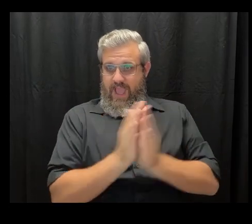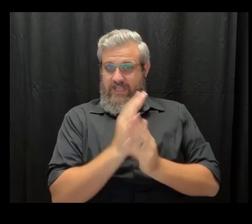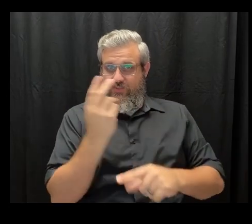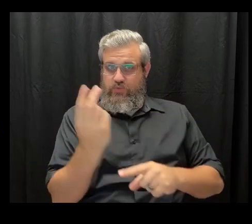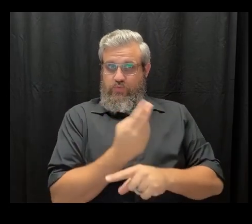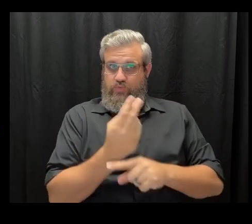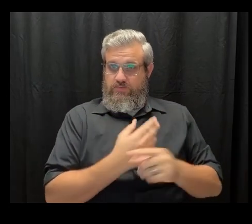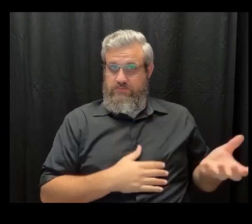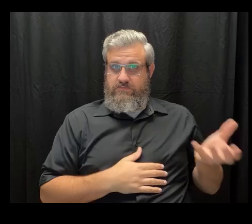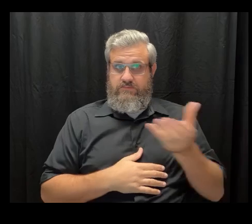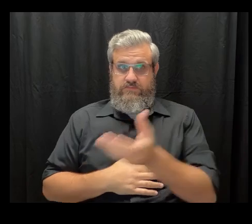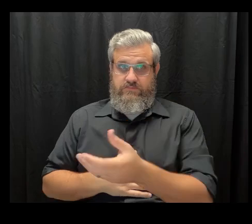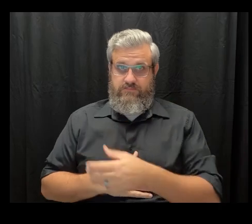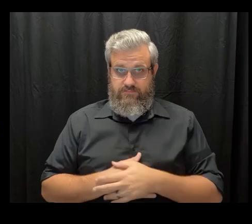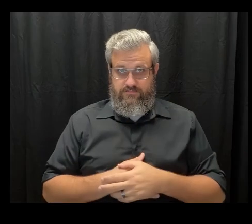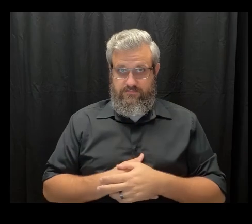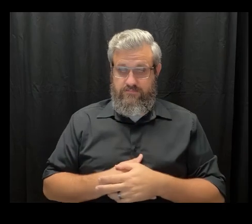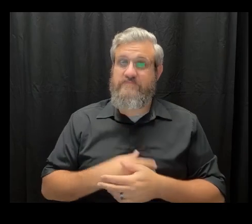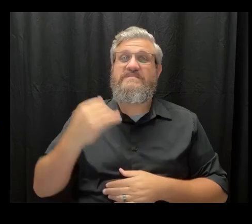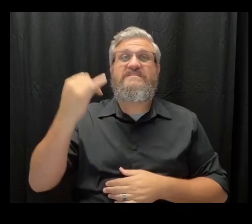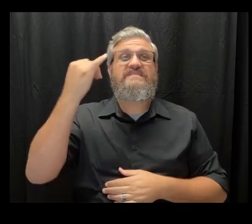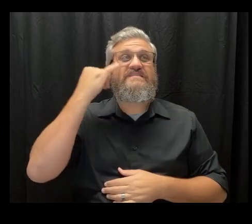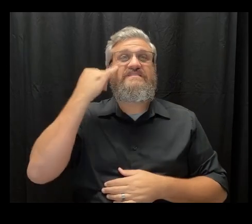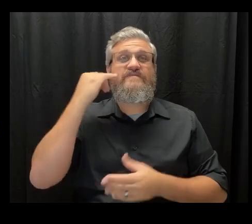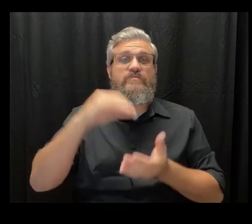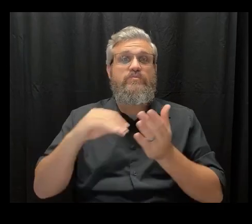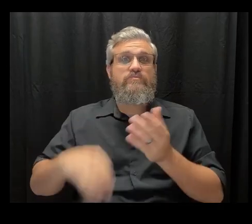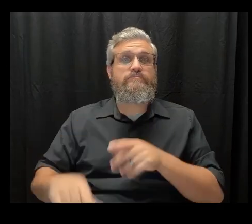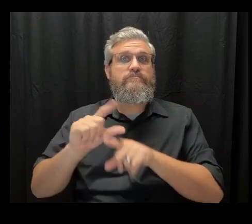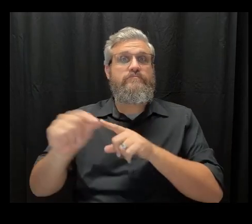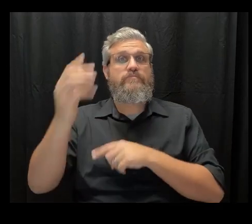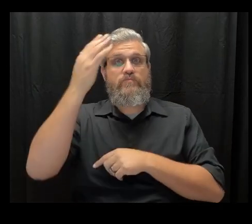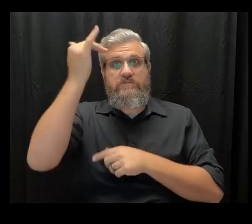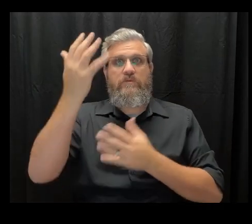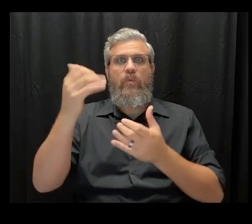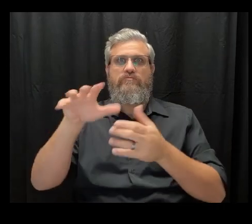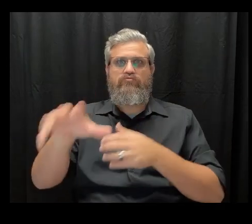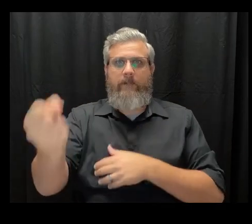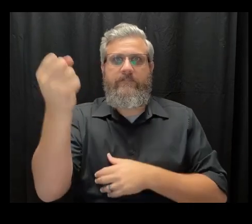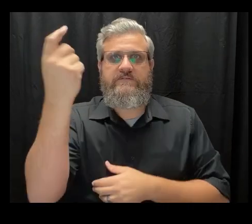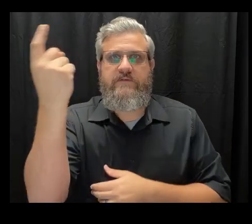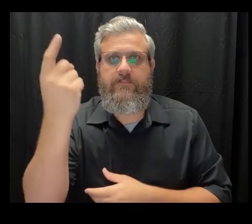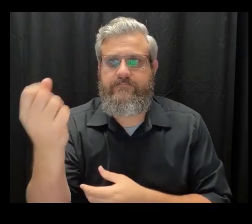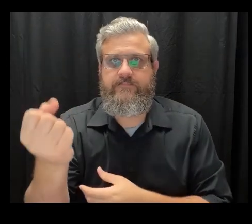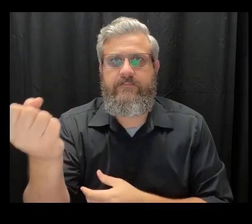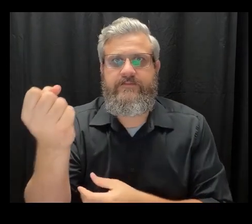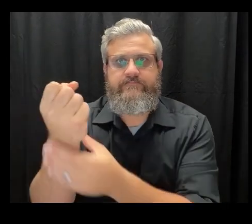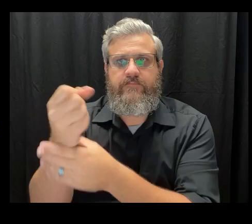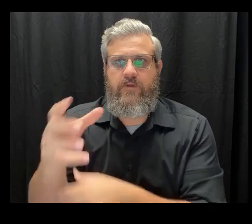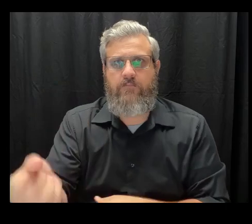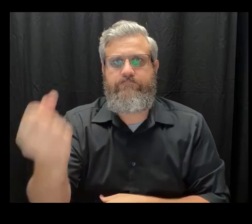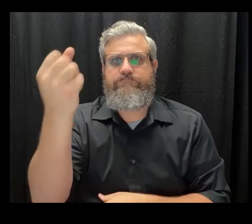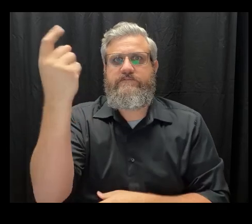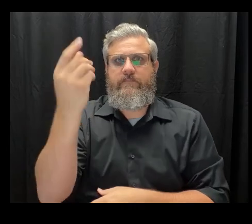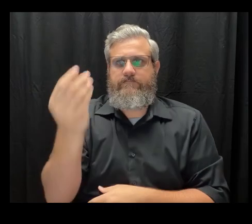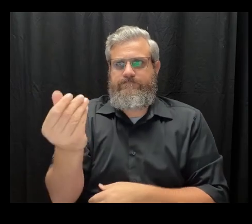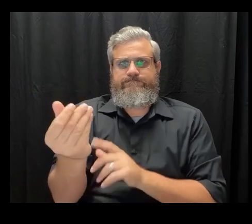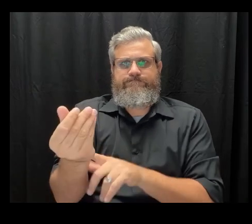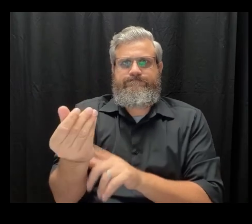something tangible may be met through teaching a student how to request their need and how to access that item throughout the